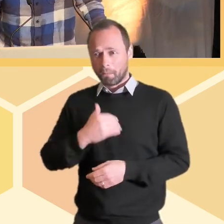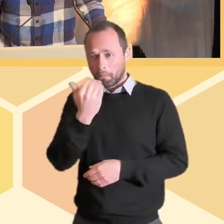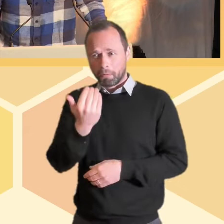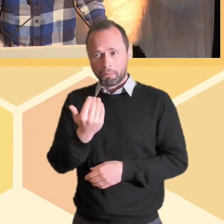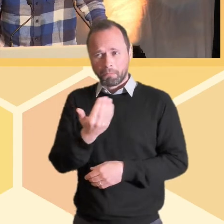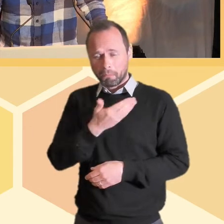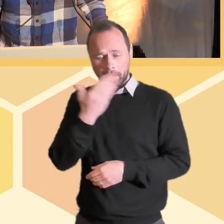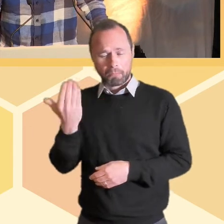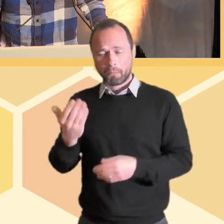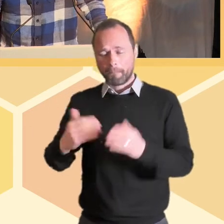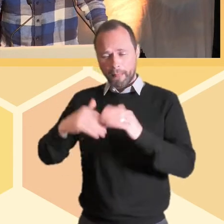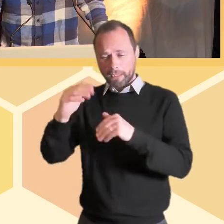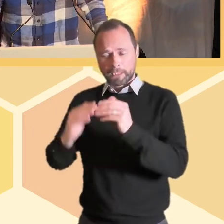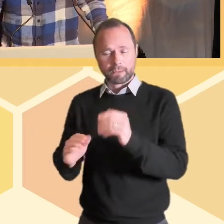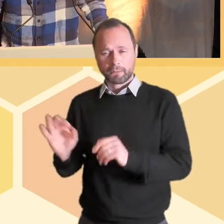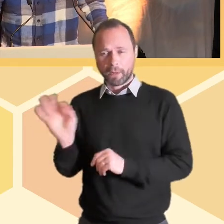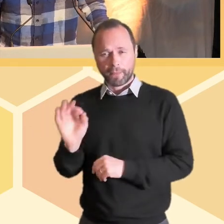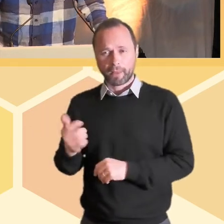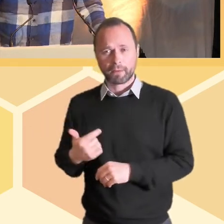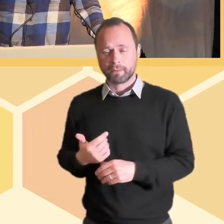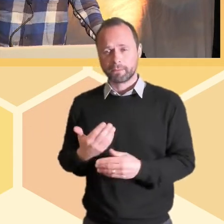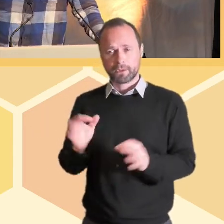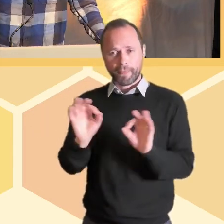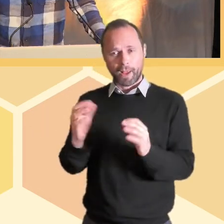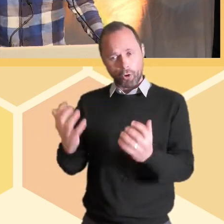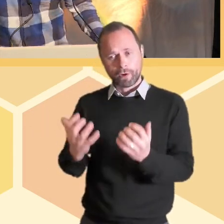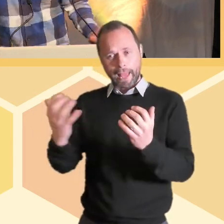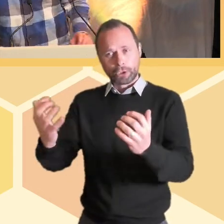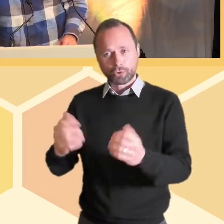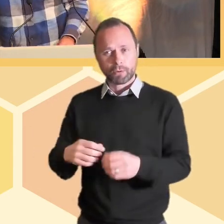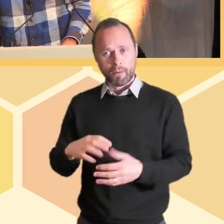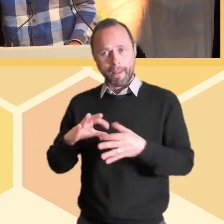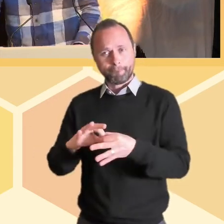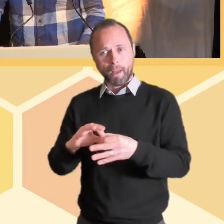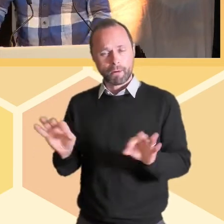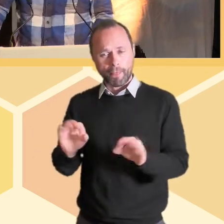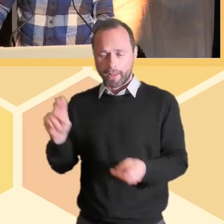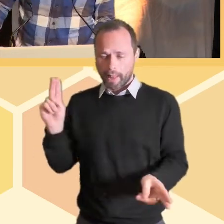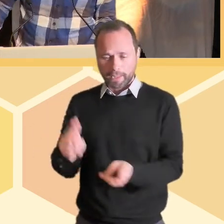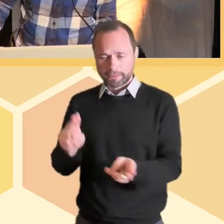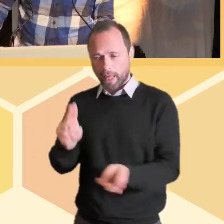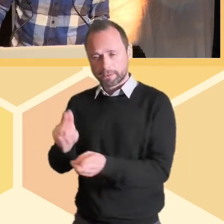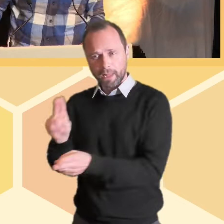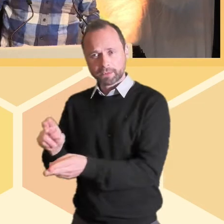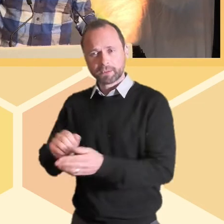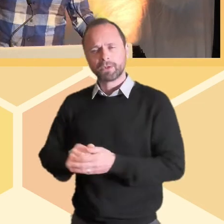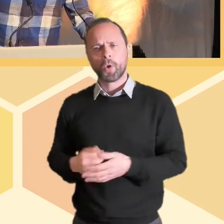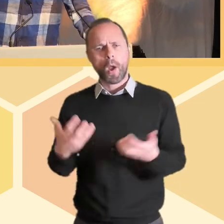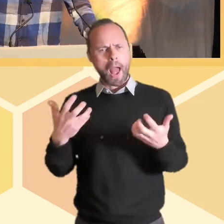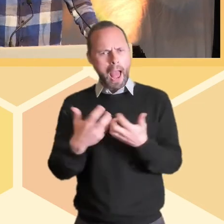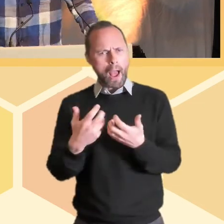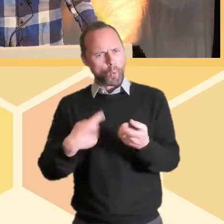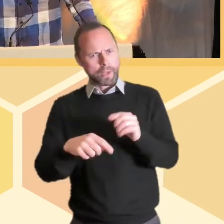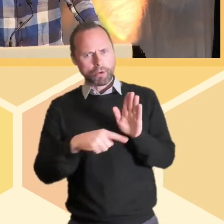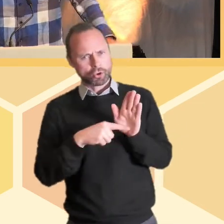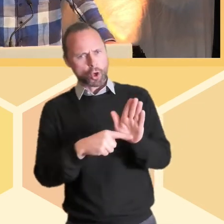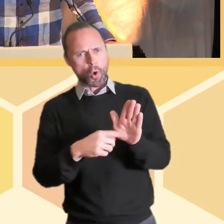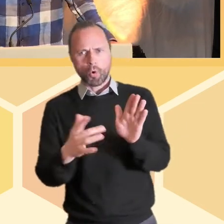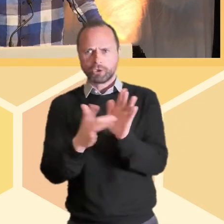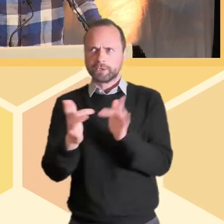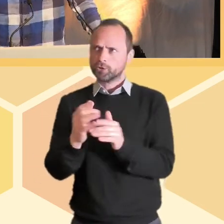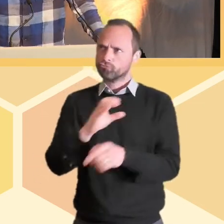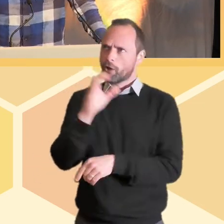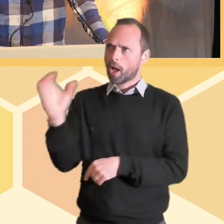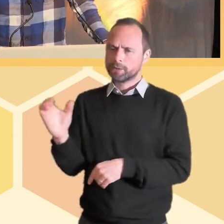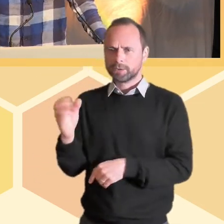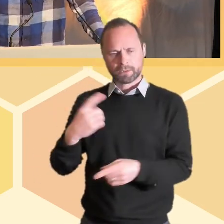as a pioneer is this: how are we going to develop new ministries to reflect Christ in the new world that we